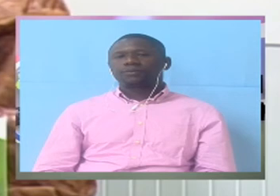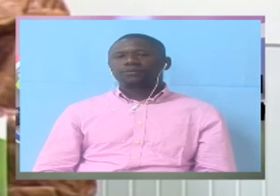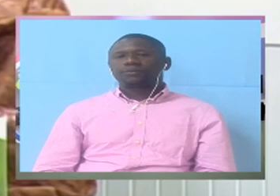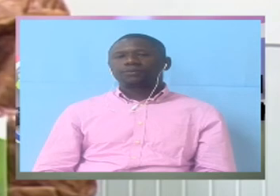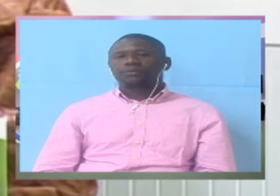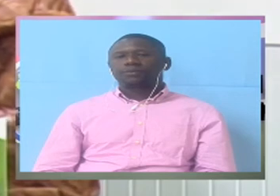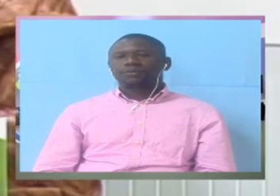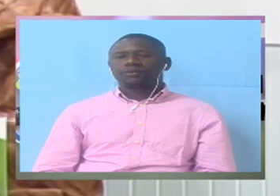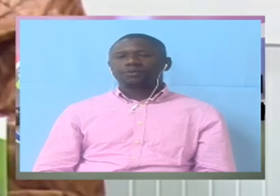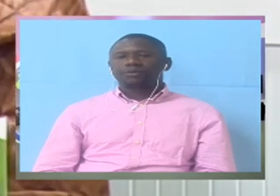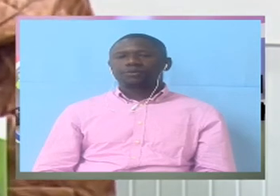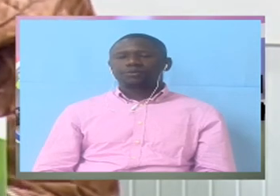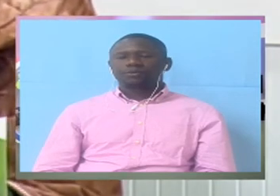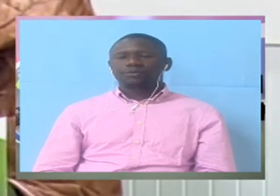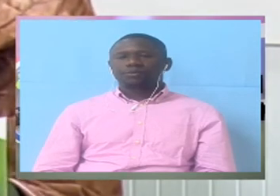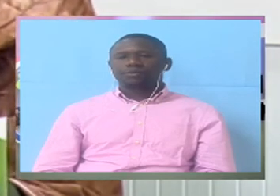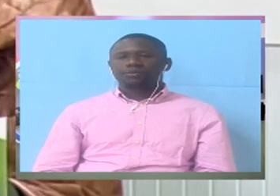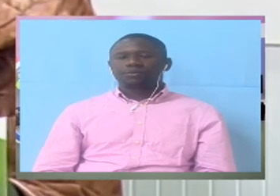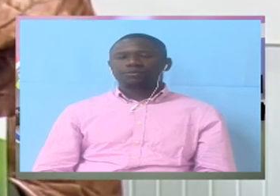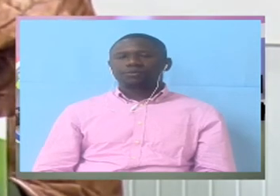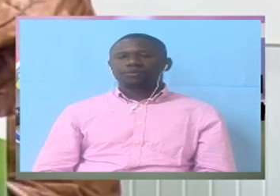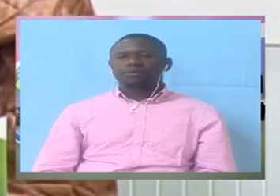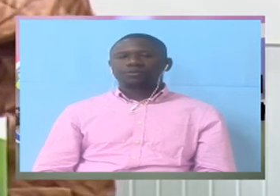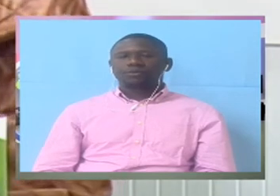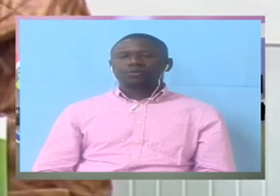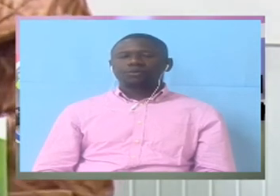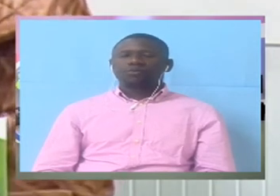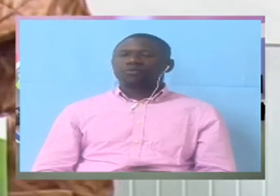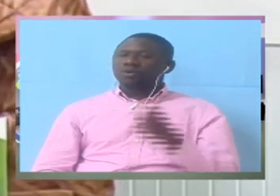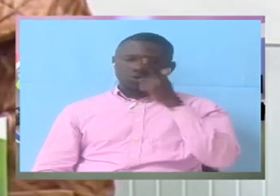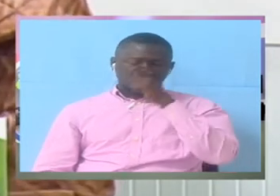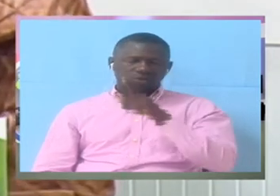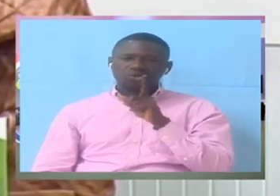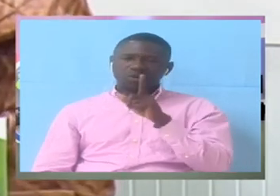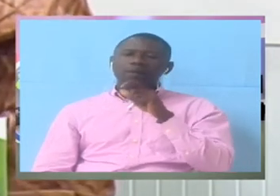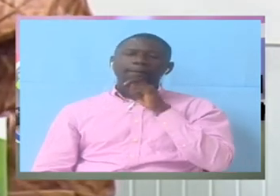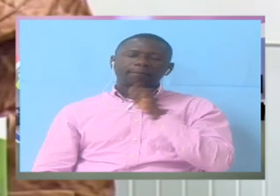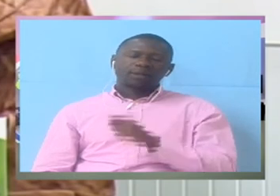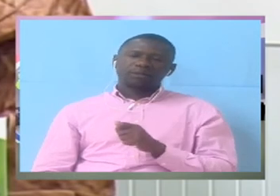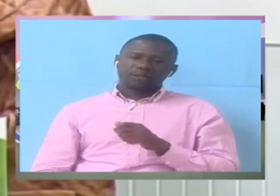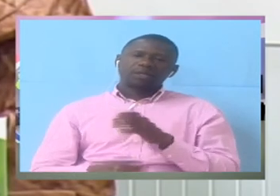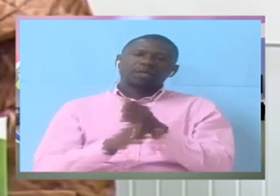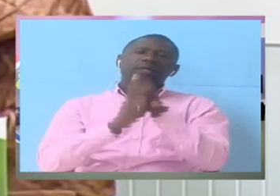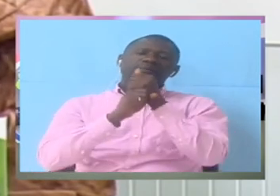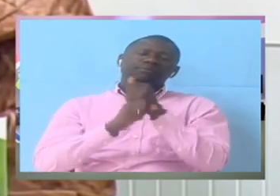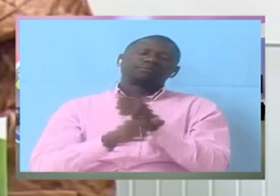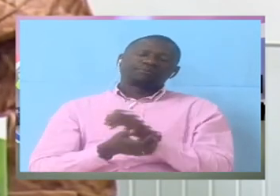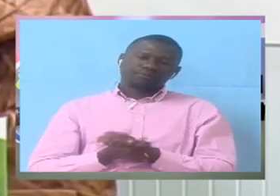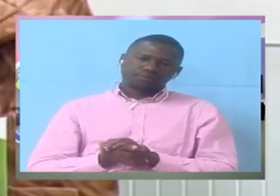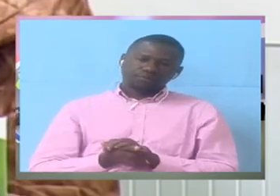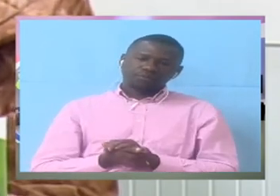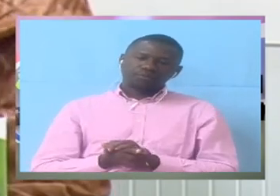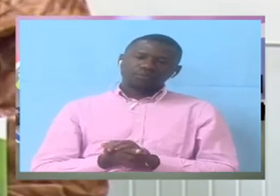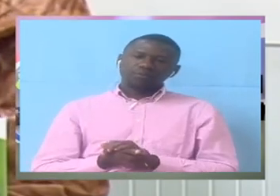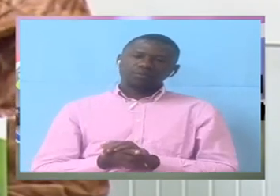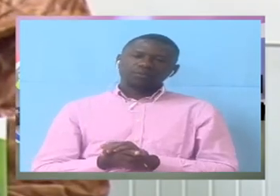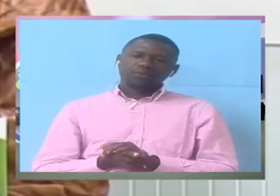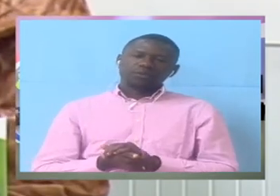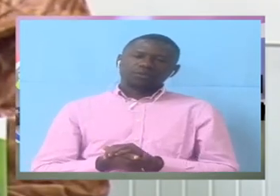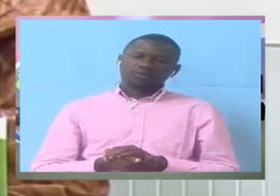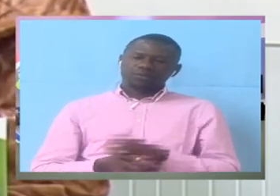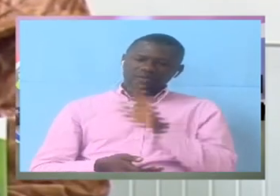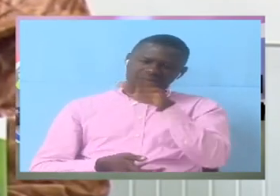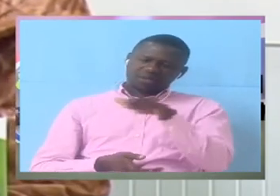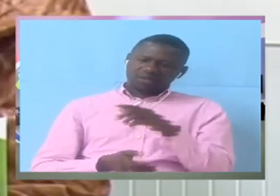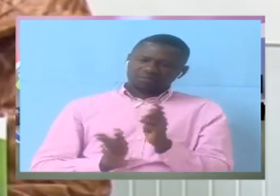Rambo. Continue, sign. Continue. For ala ning ke ning killing. By God's grace and one man, I